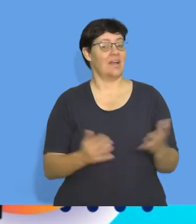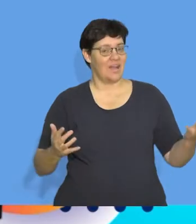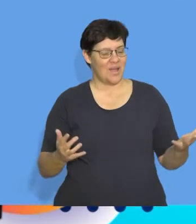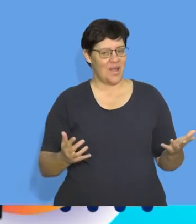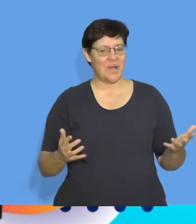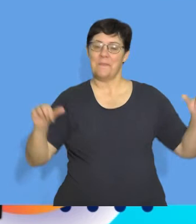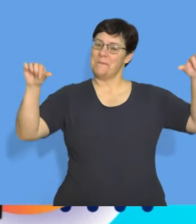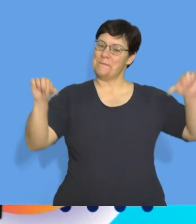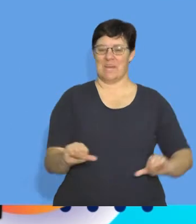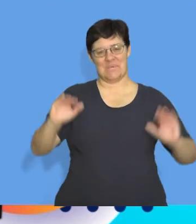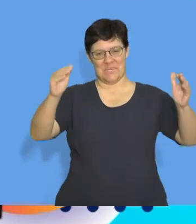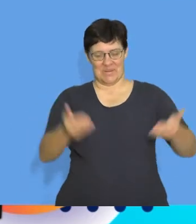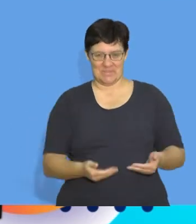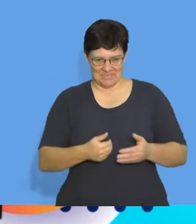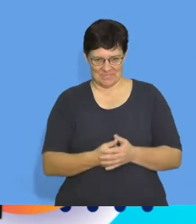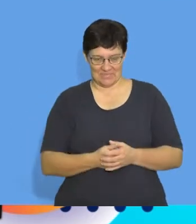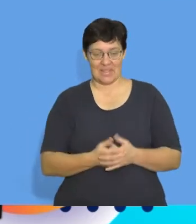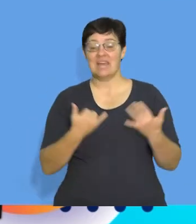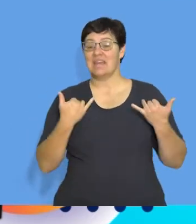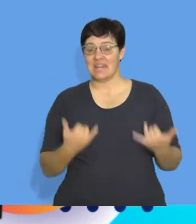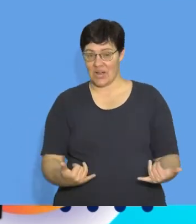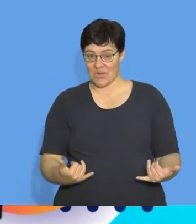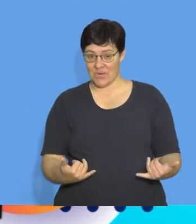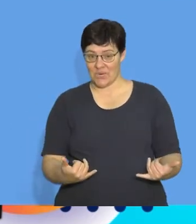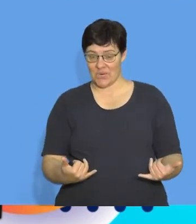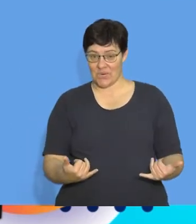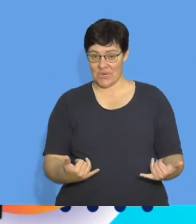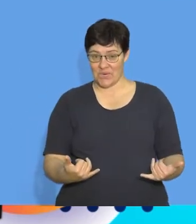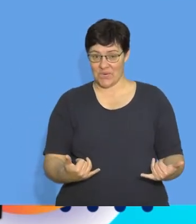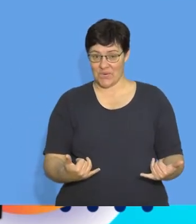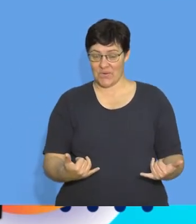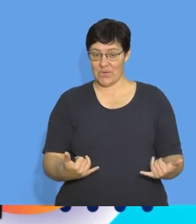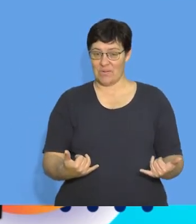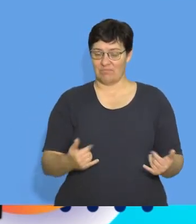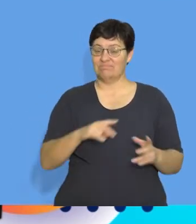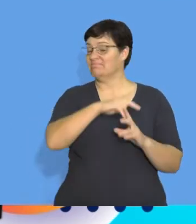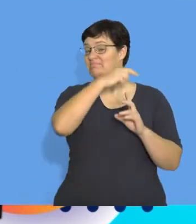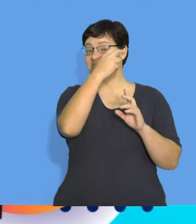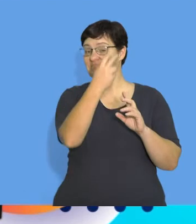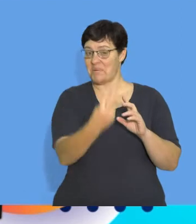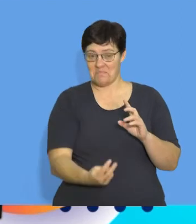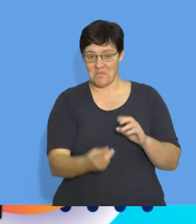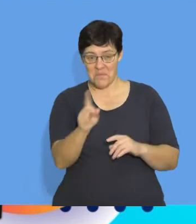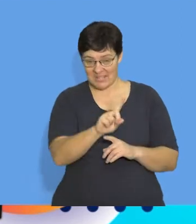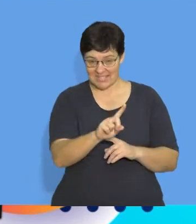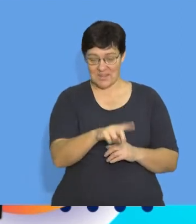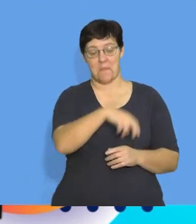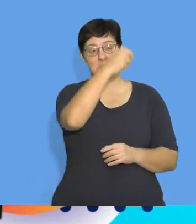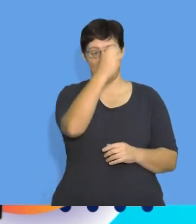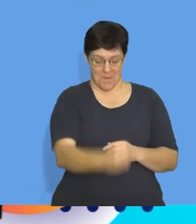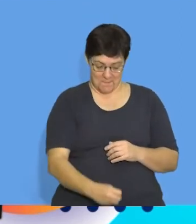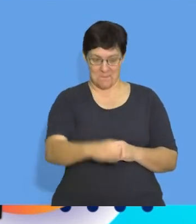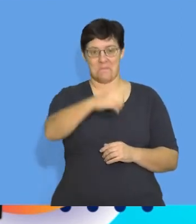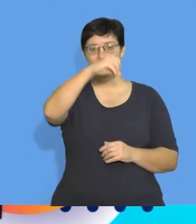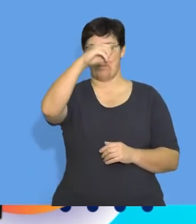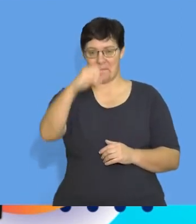Welcome back, everyone. Now we're going to dive, no pun intended, into bouncing ball